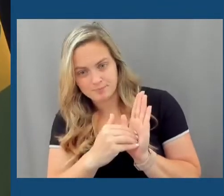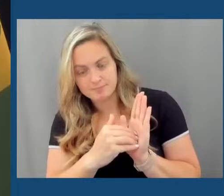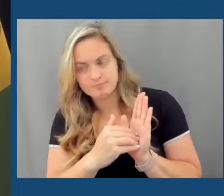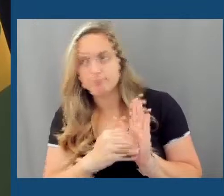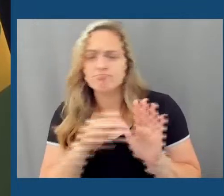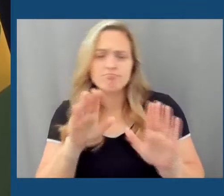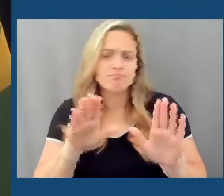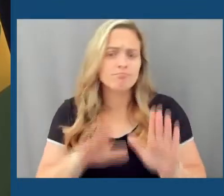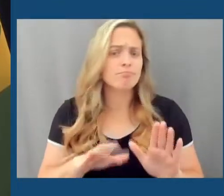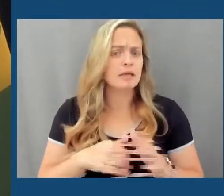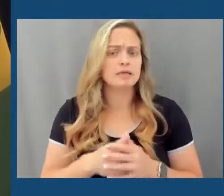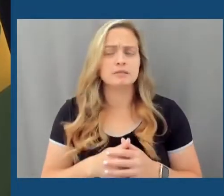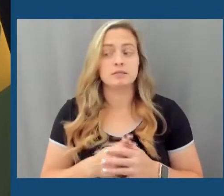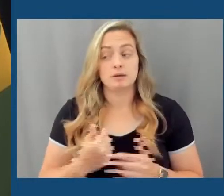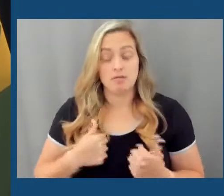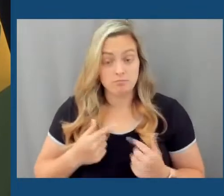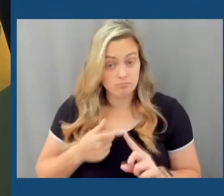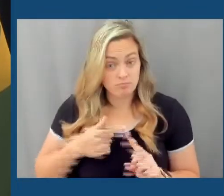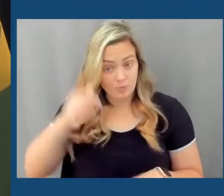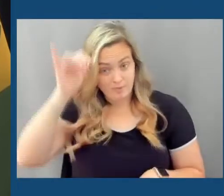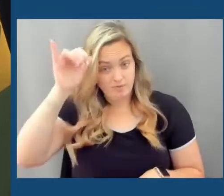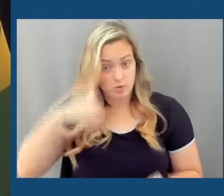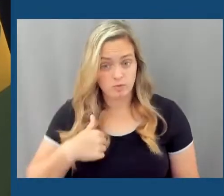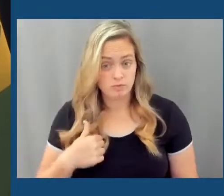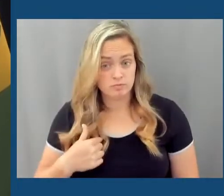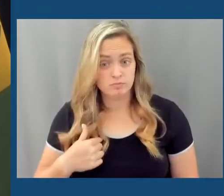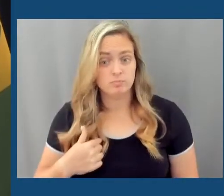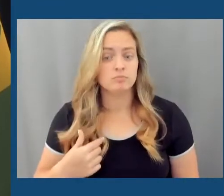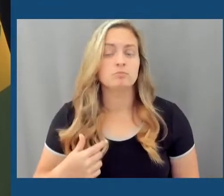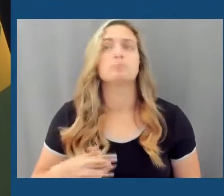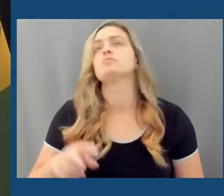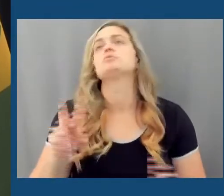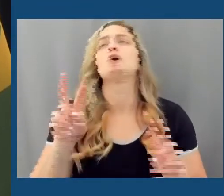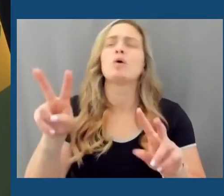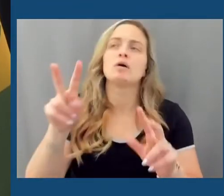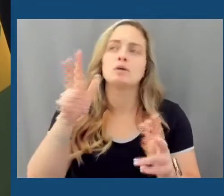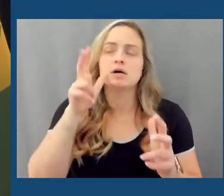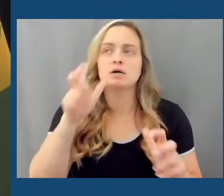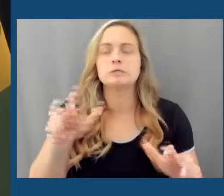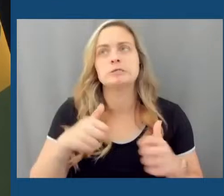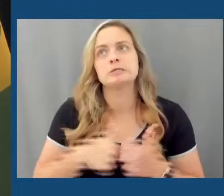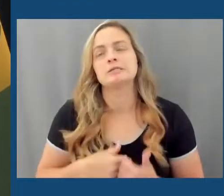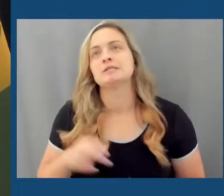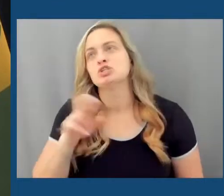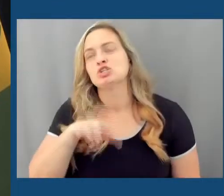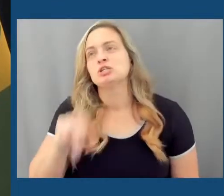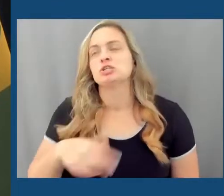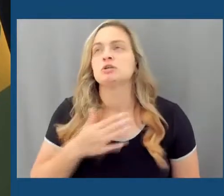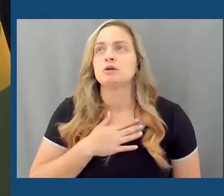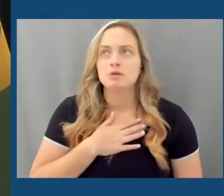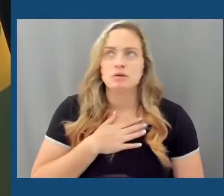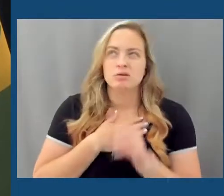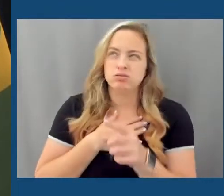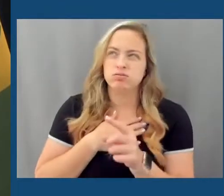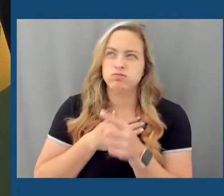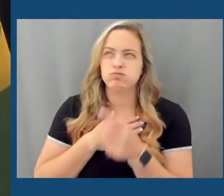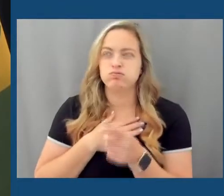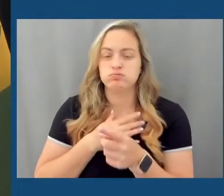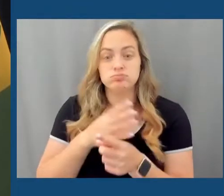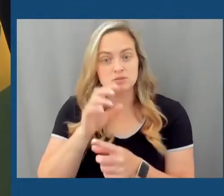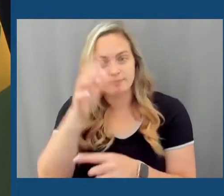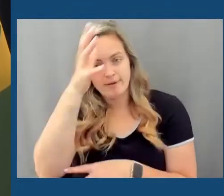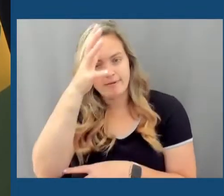extraordinary. As someone from Buffalo who always looked at envy at Rochester, you need to know this. My dad and grandpa worked at the steel